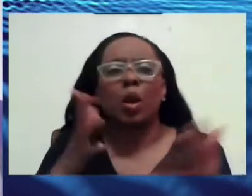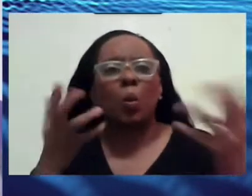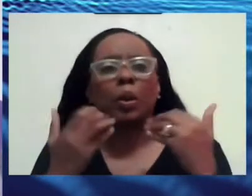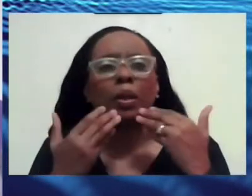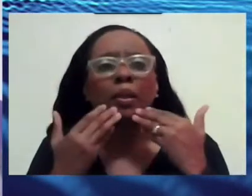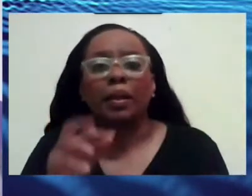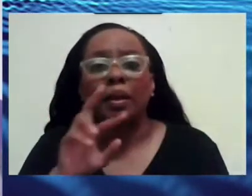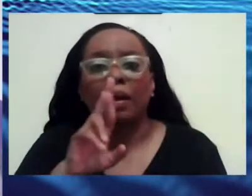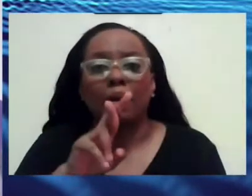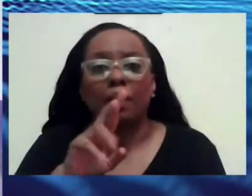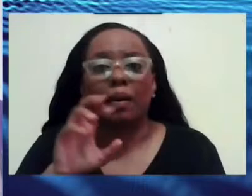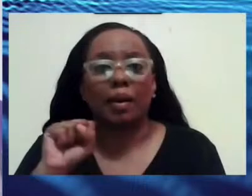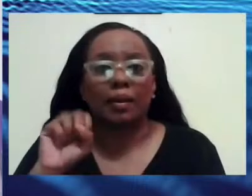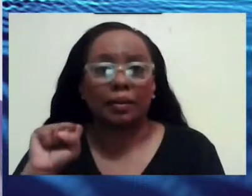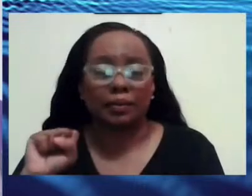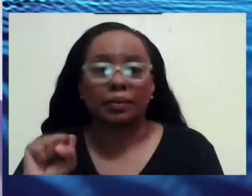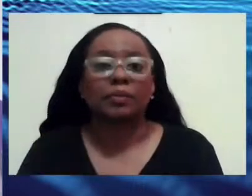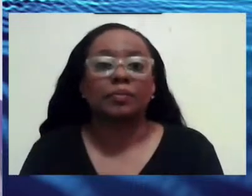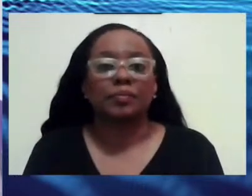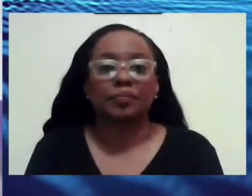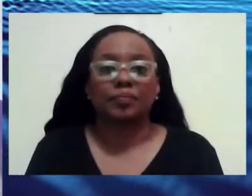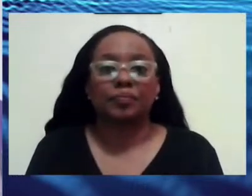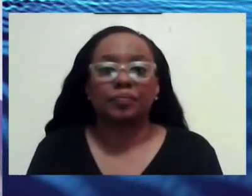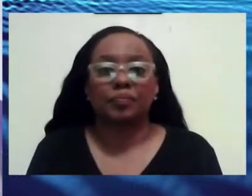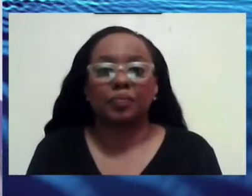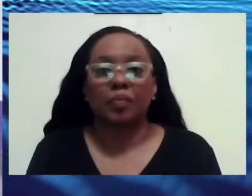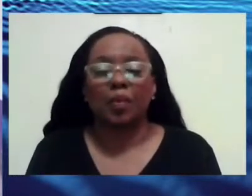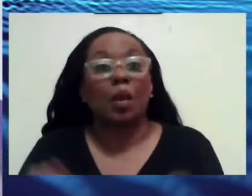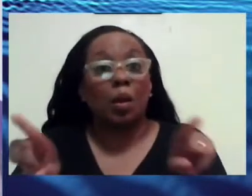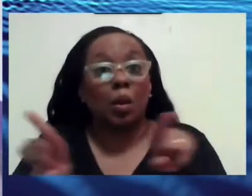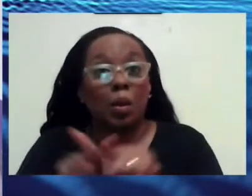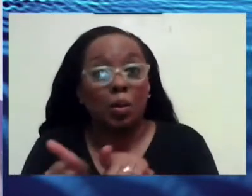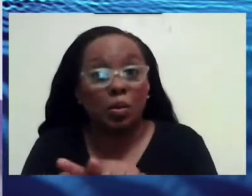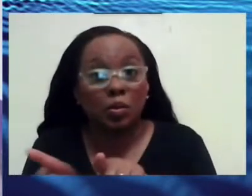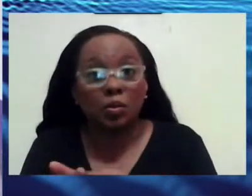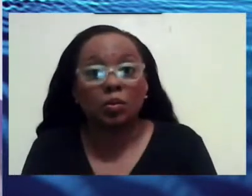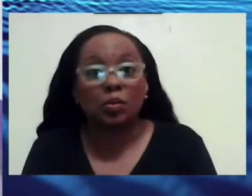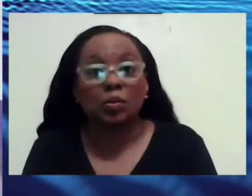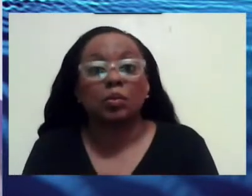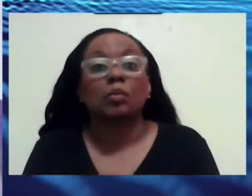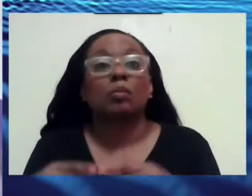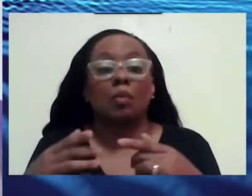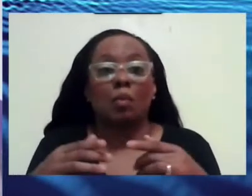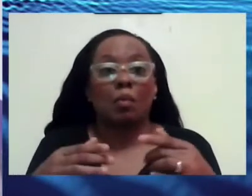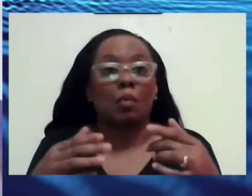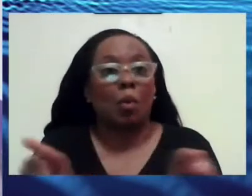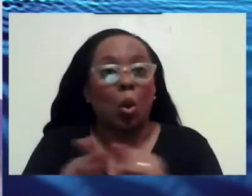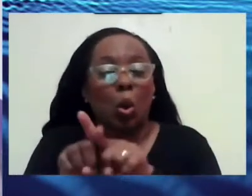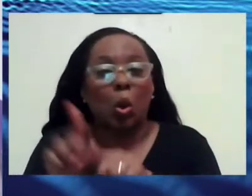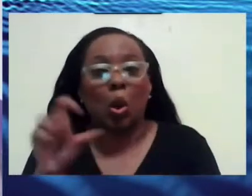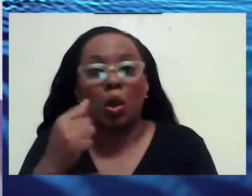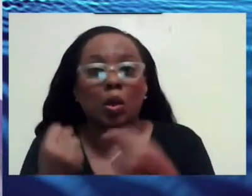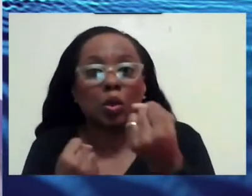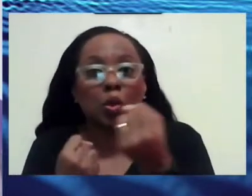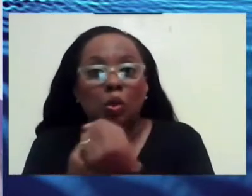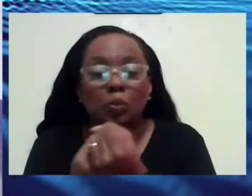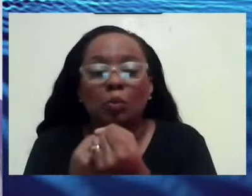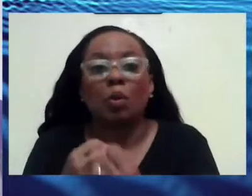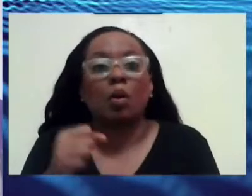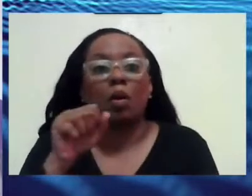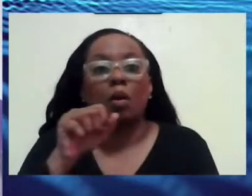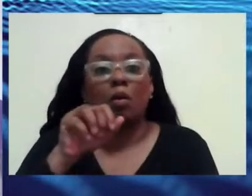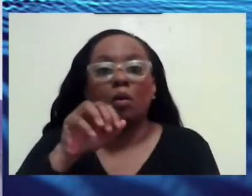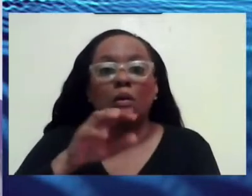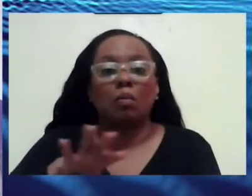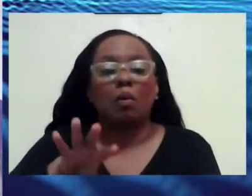want to recognize the resource mobilization efforts to date in support of the coordinating unit, which is around